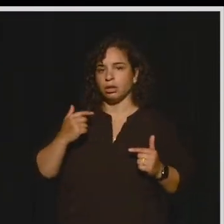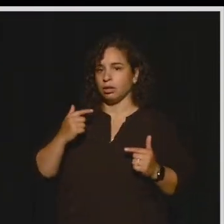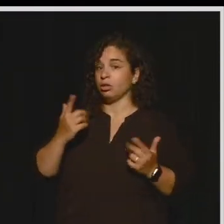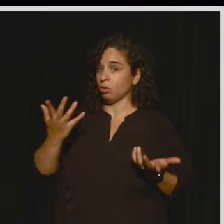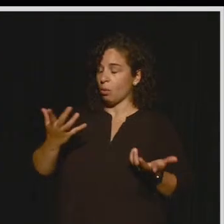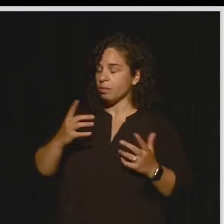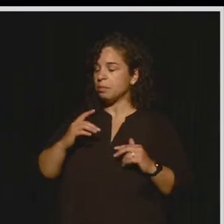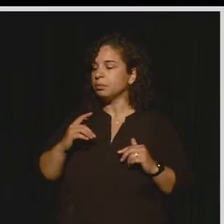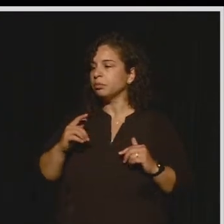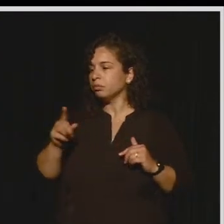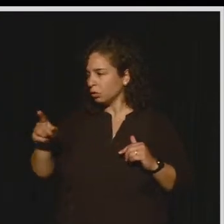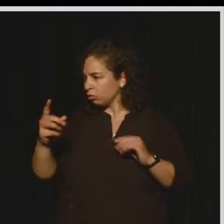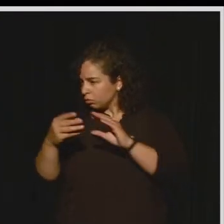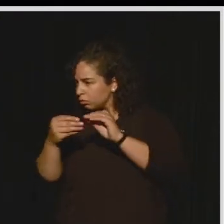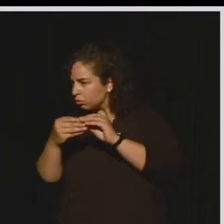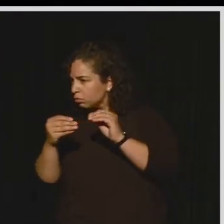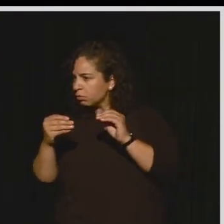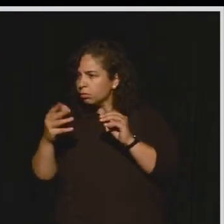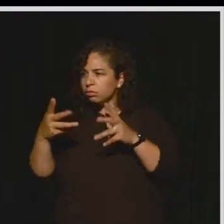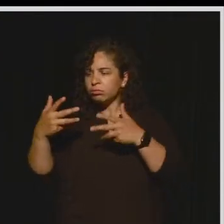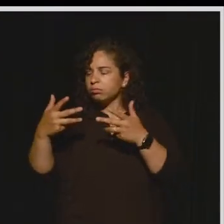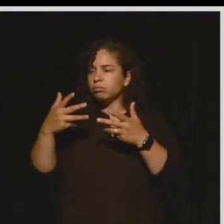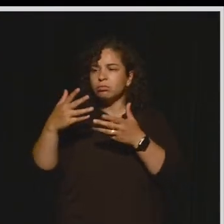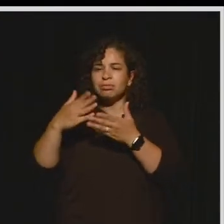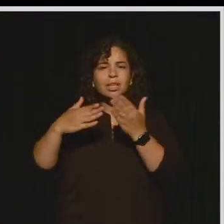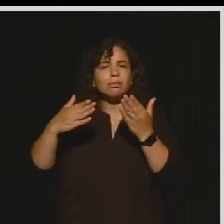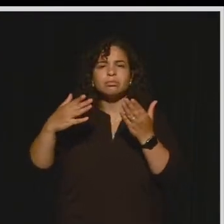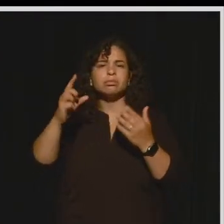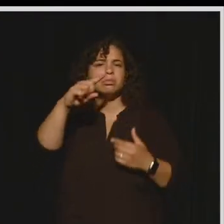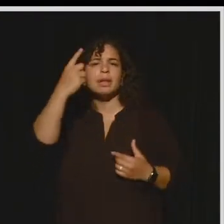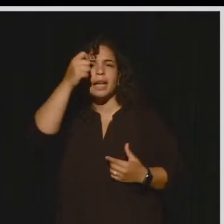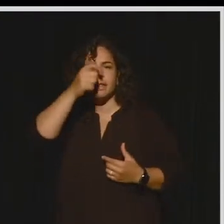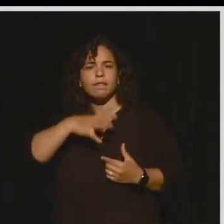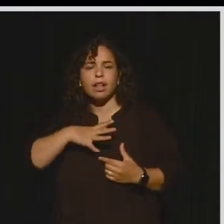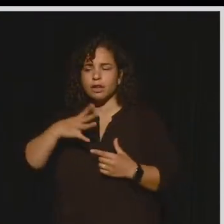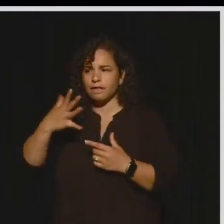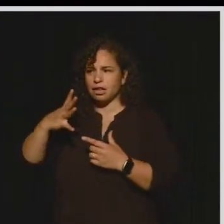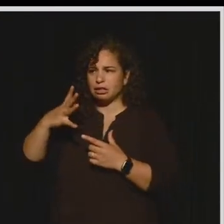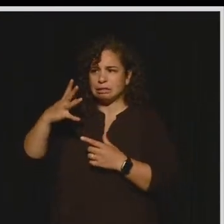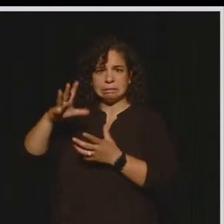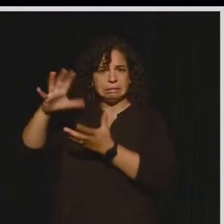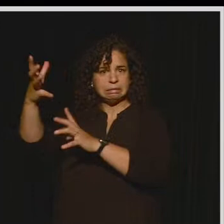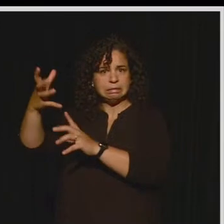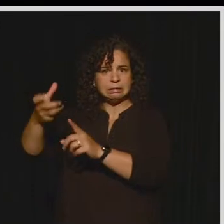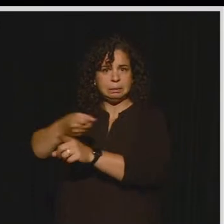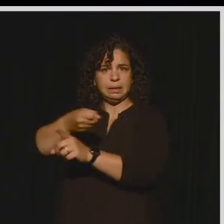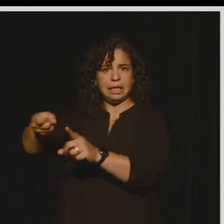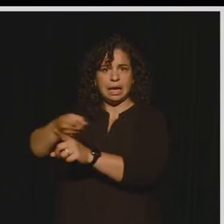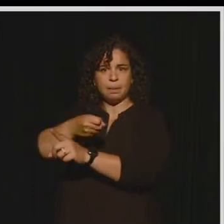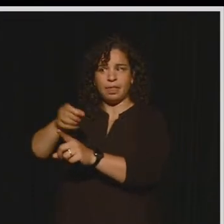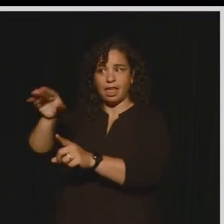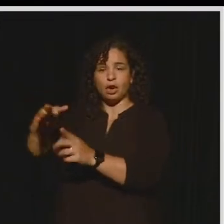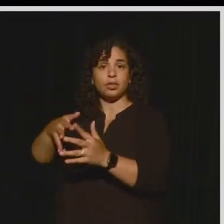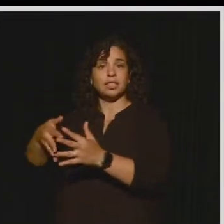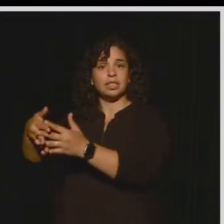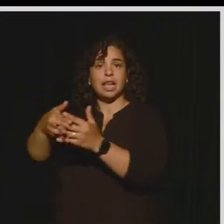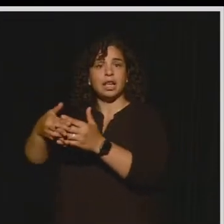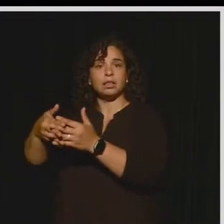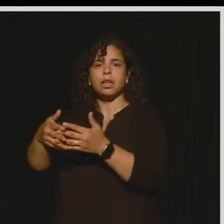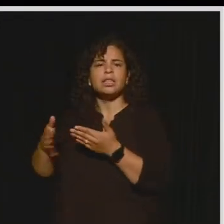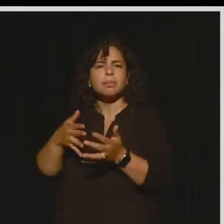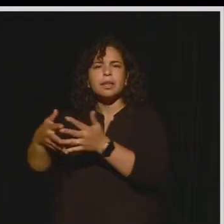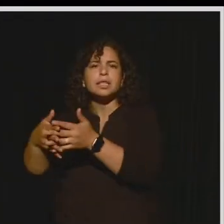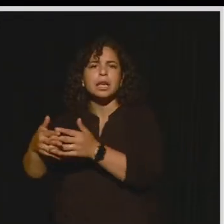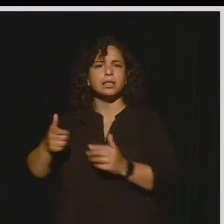talking about somebody that was, some black fellow that had been beaten up in the States. It wasn't the States anymore. It was part of this humanity